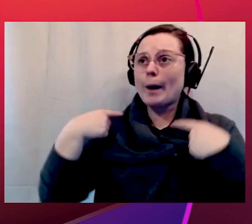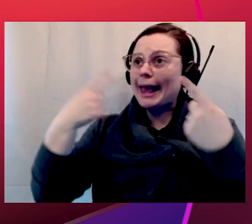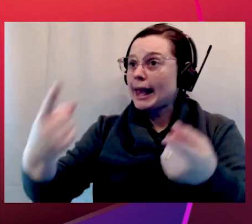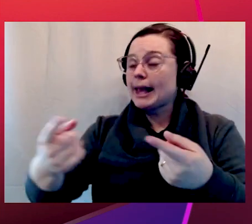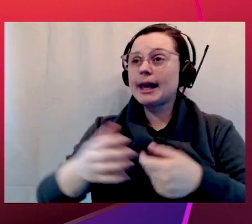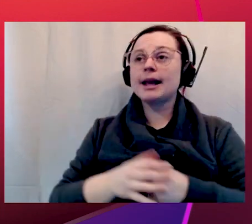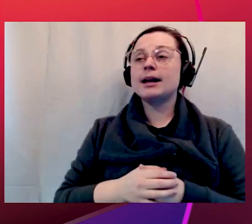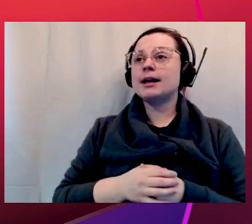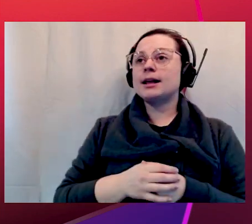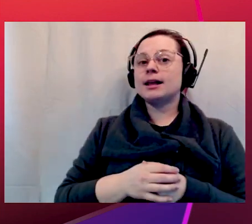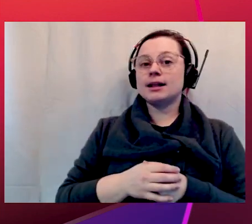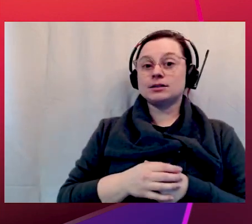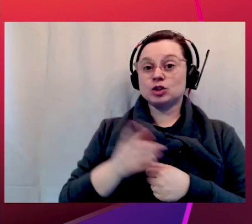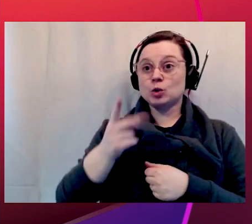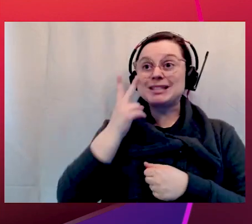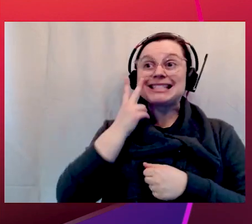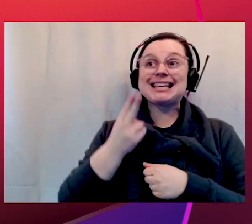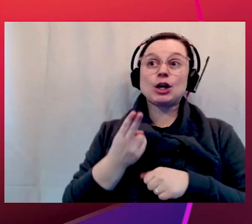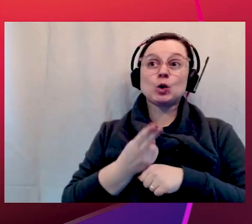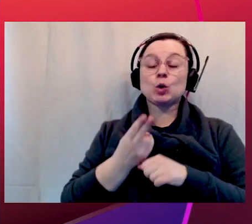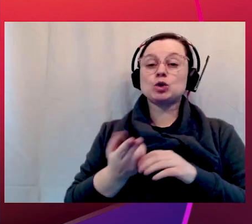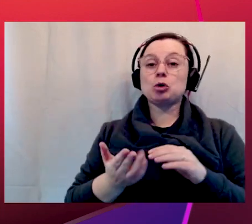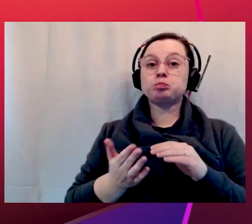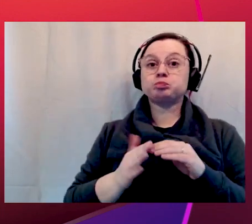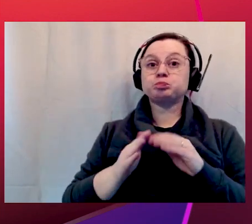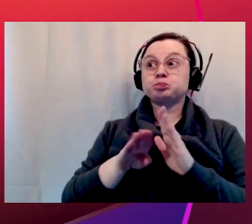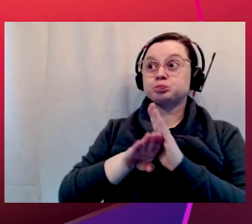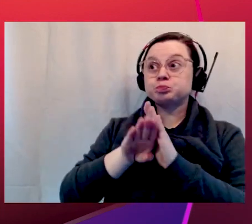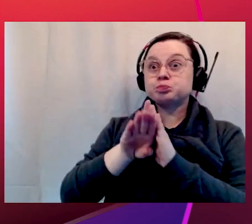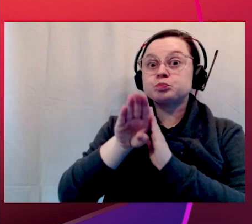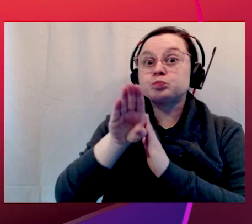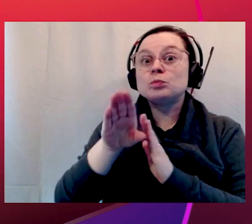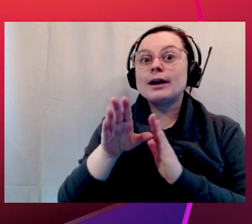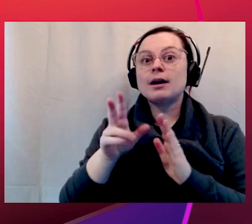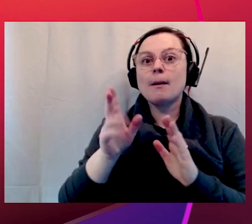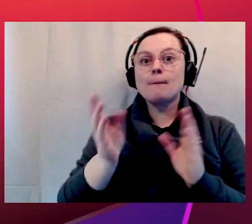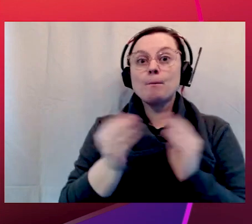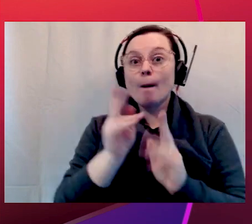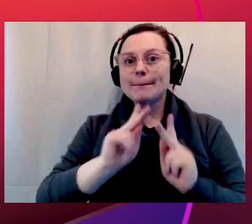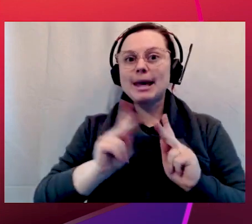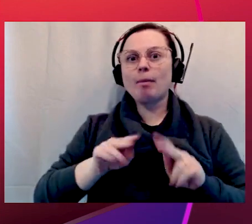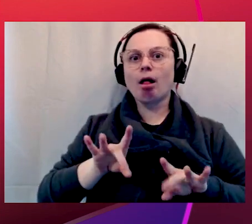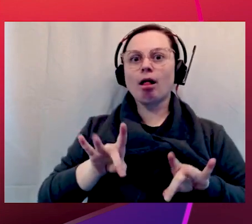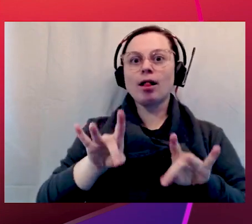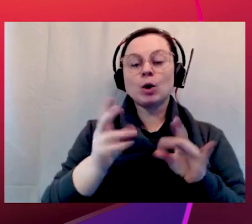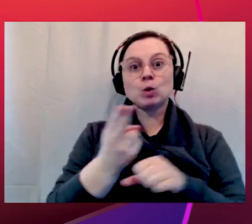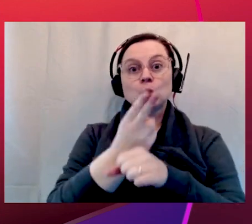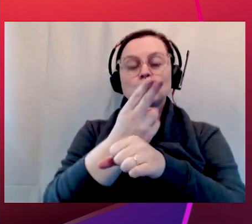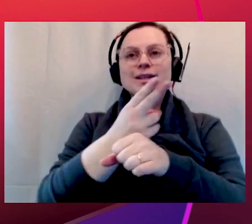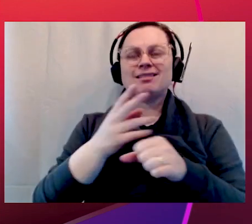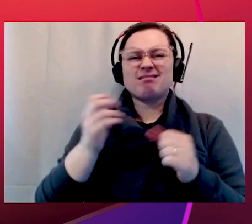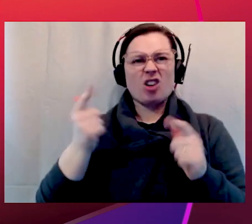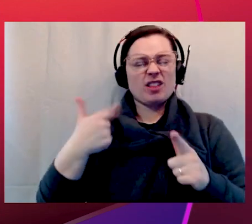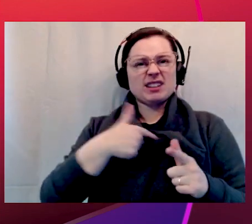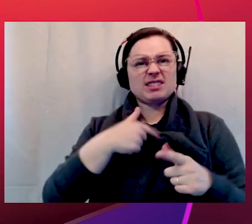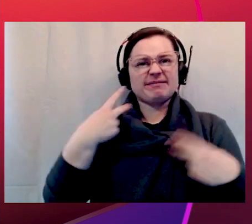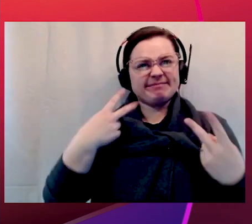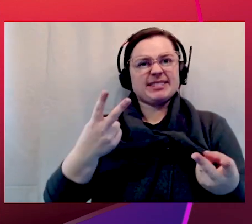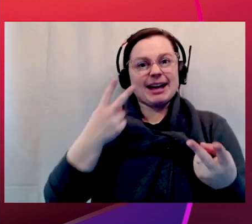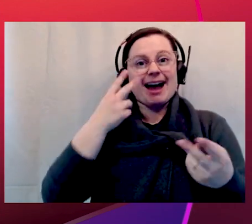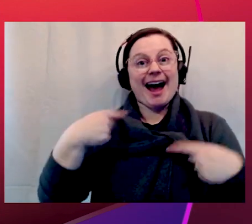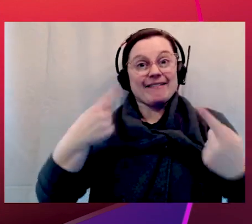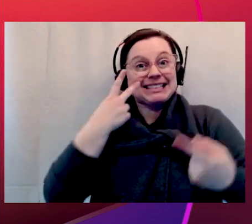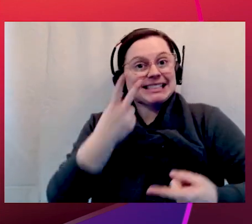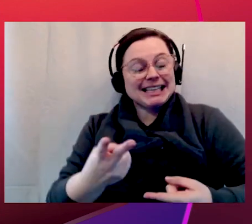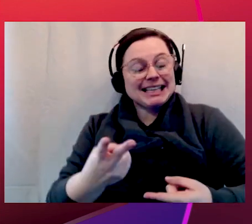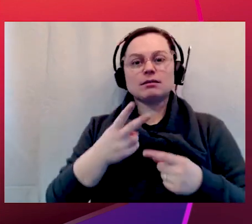Is usage climbing? Is this catching on? I mean, I think we've all seen it kind of, but didn't realize that there was a program behind